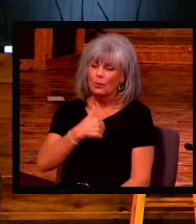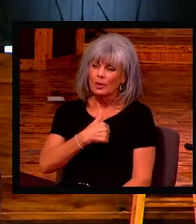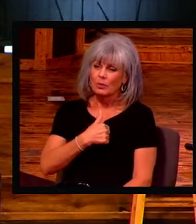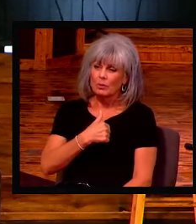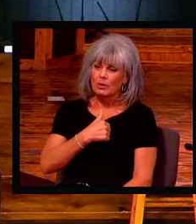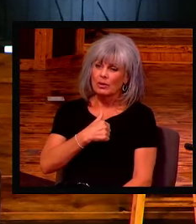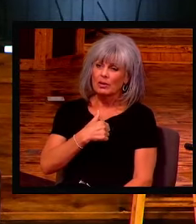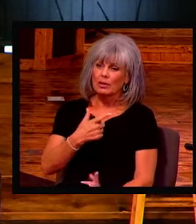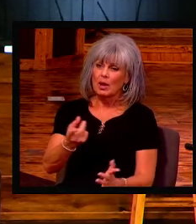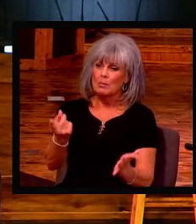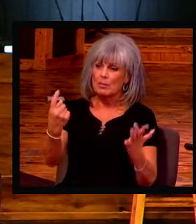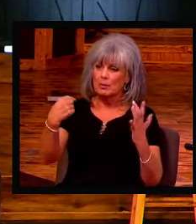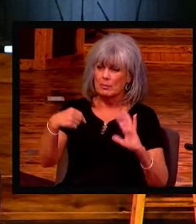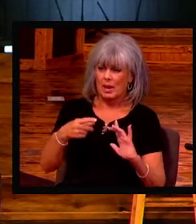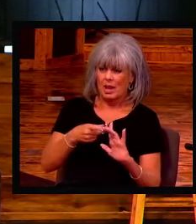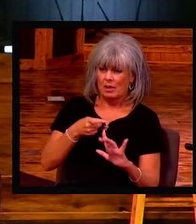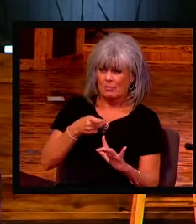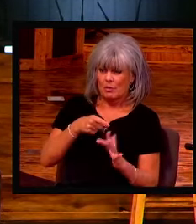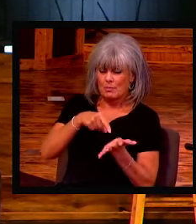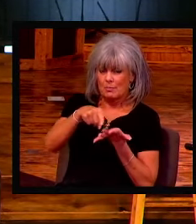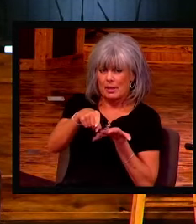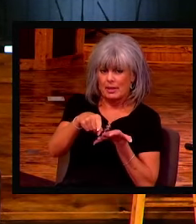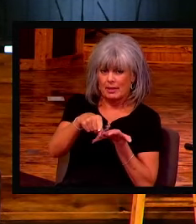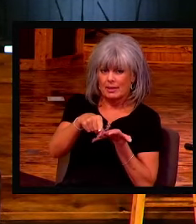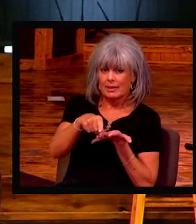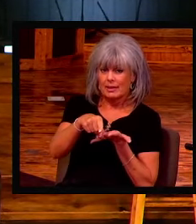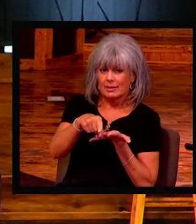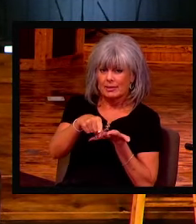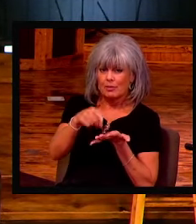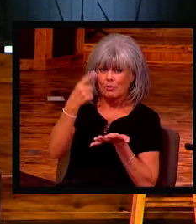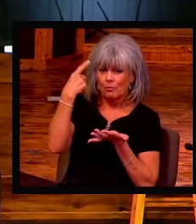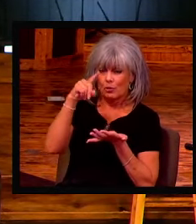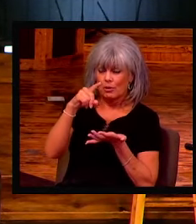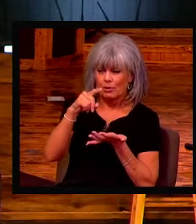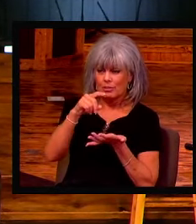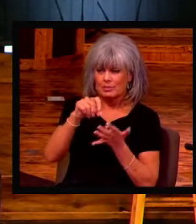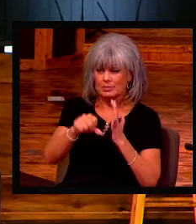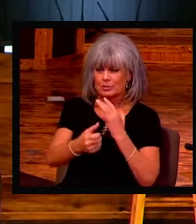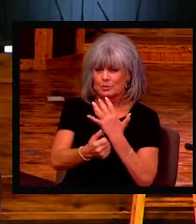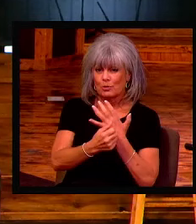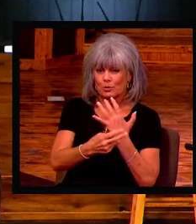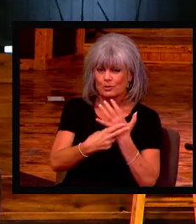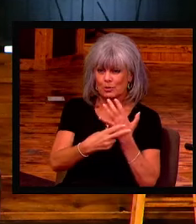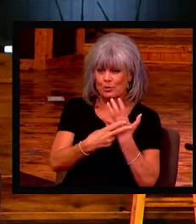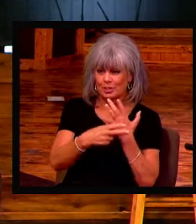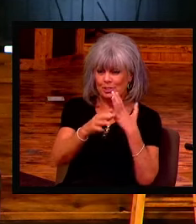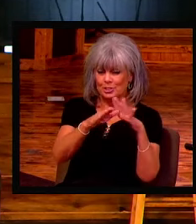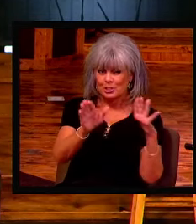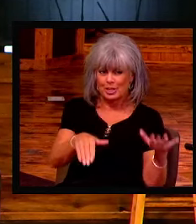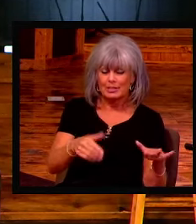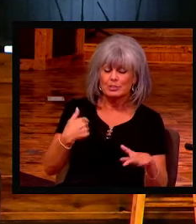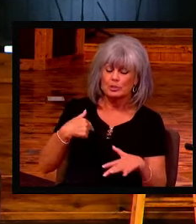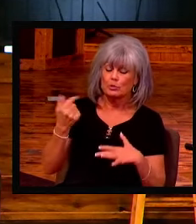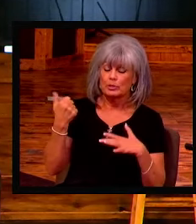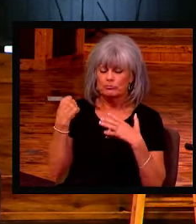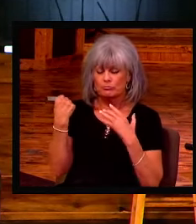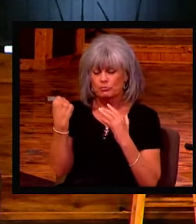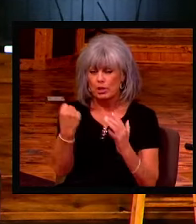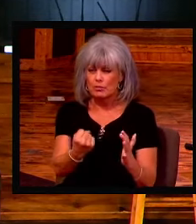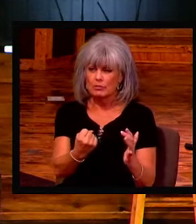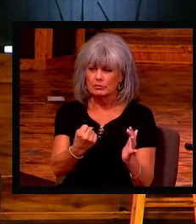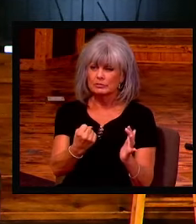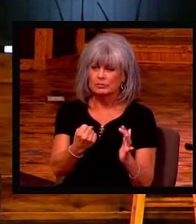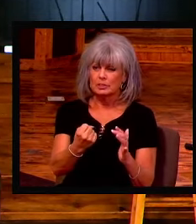back from paying the bill on the storage shed, and I'm like, that's our storage shed. So we drive over there, and